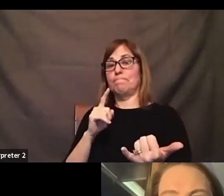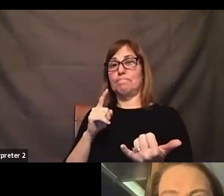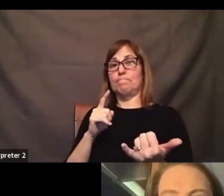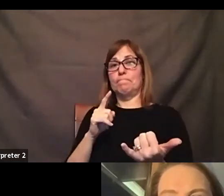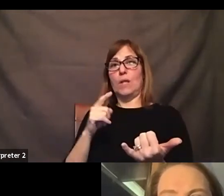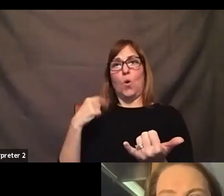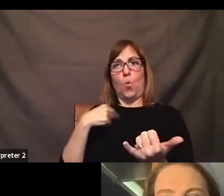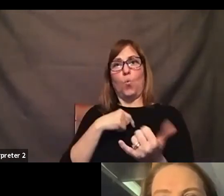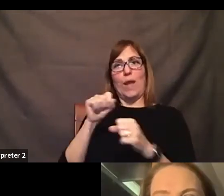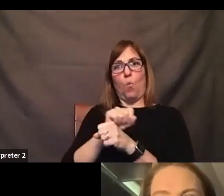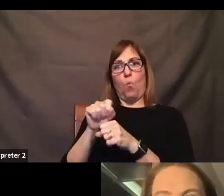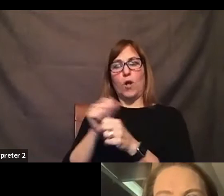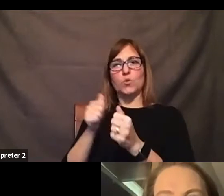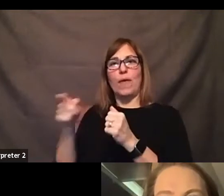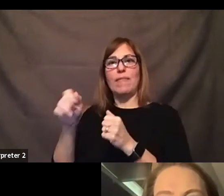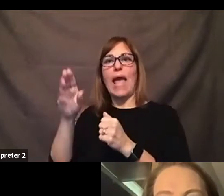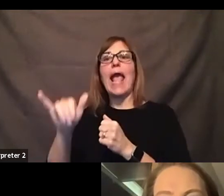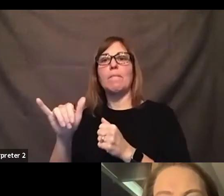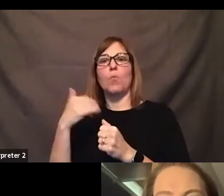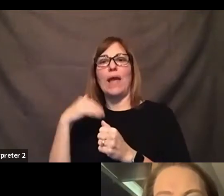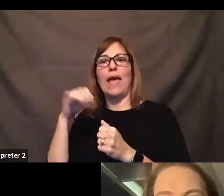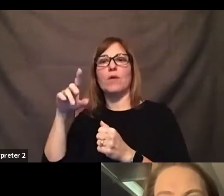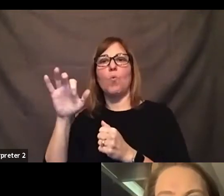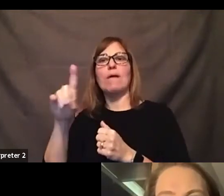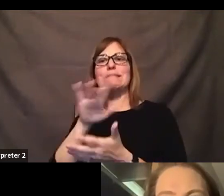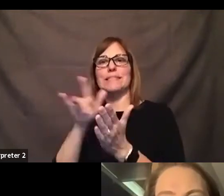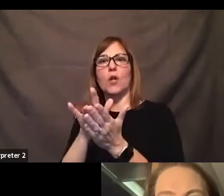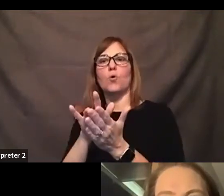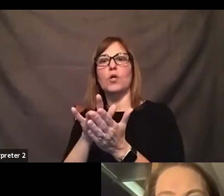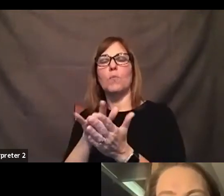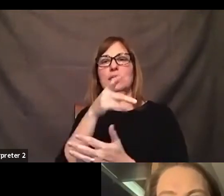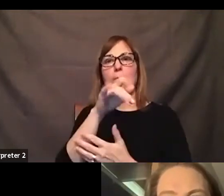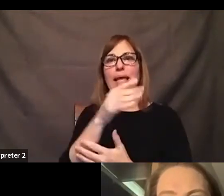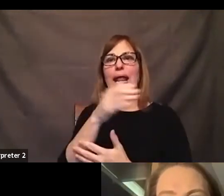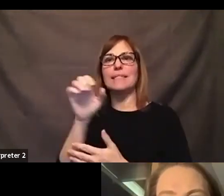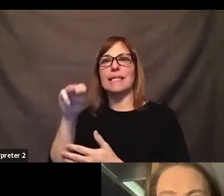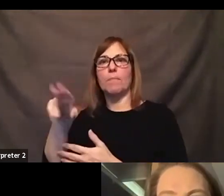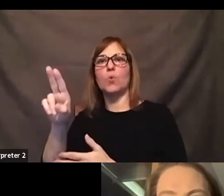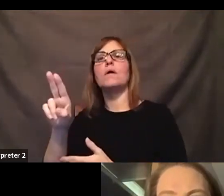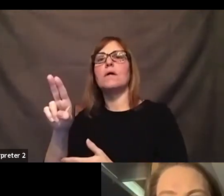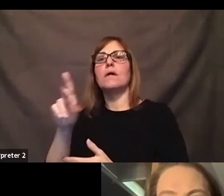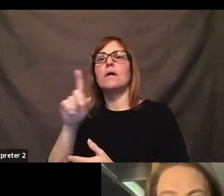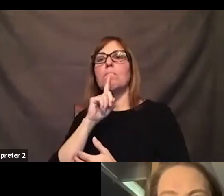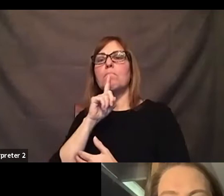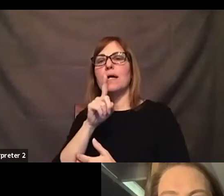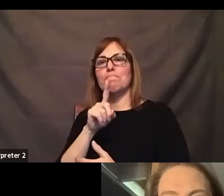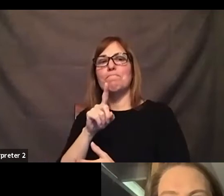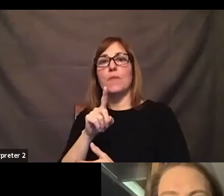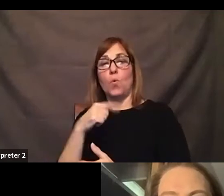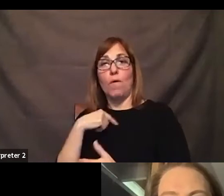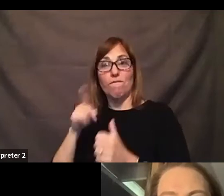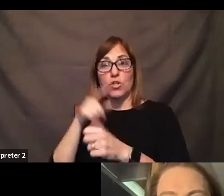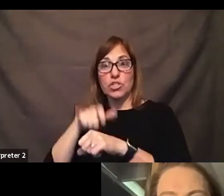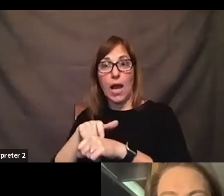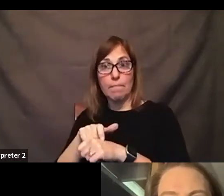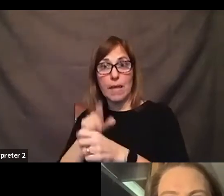the Qualt Center between Carnegie Mellon and the University of Pittsburgh. And one of the things that struck me when I first met her was that